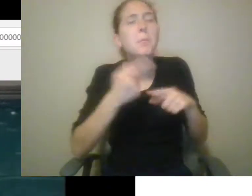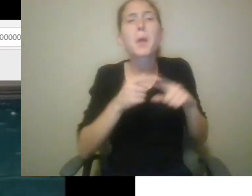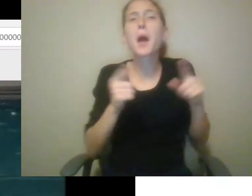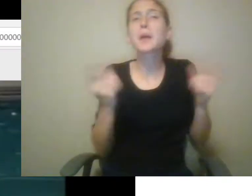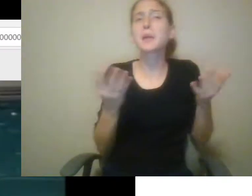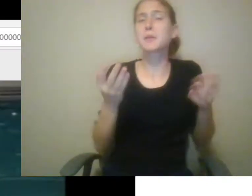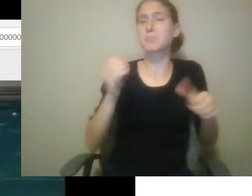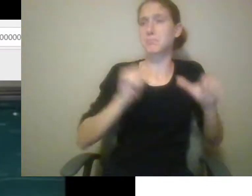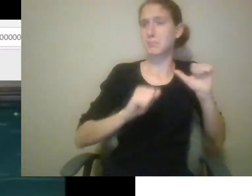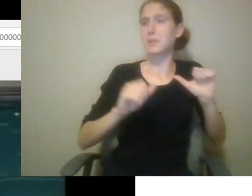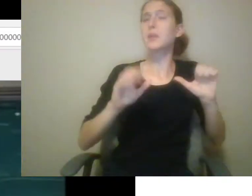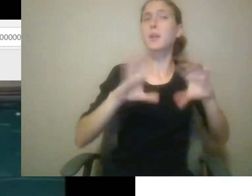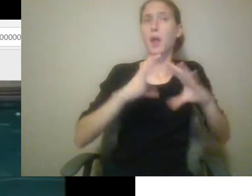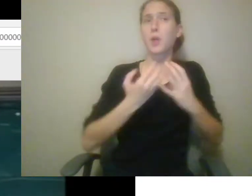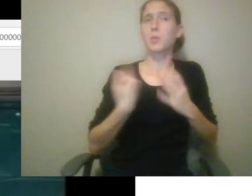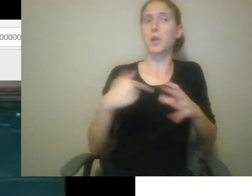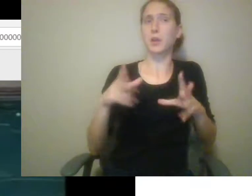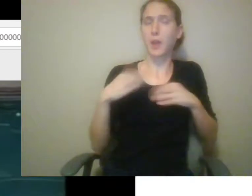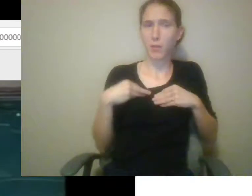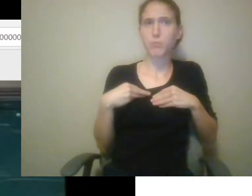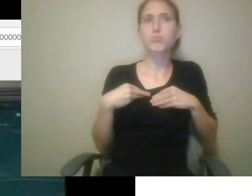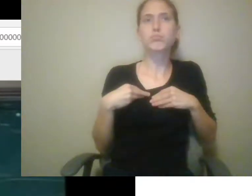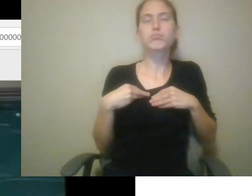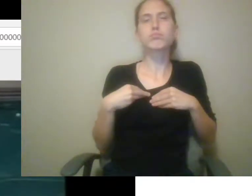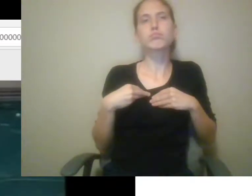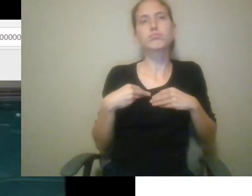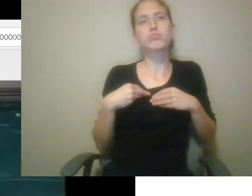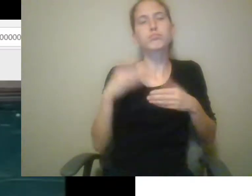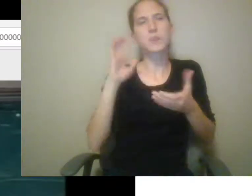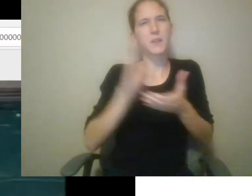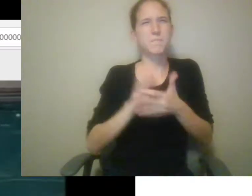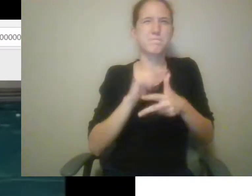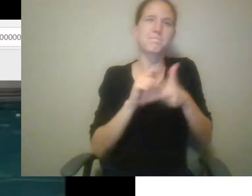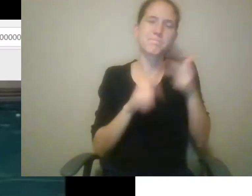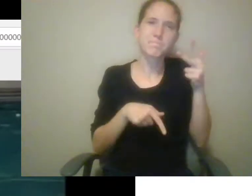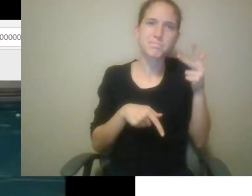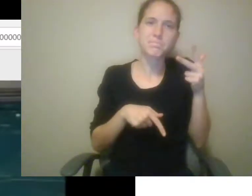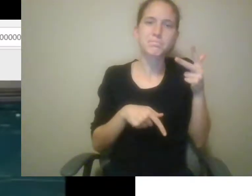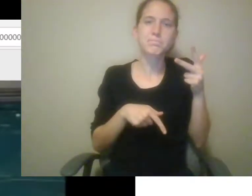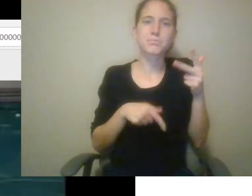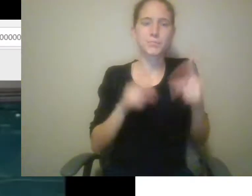with living things on. All right? Questions on cell theory?